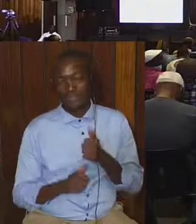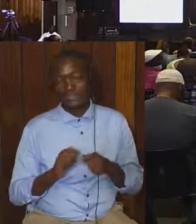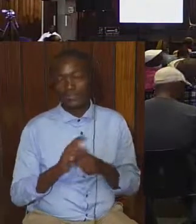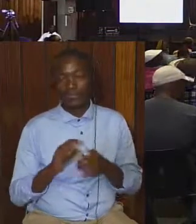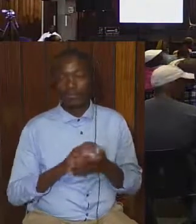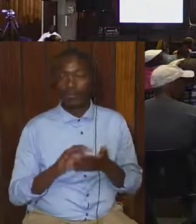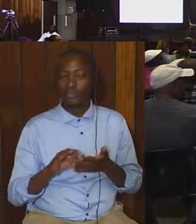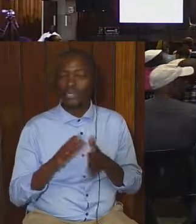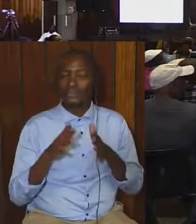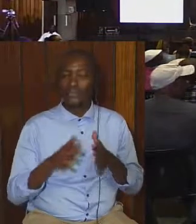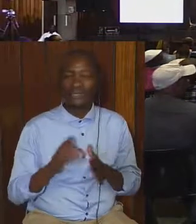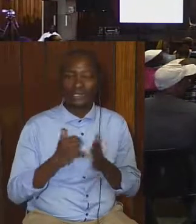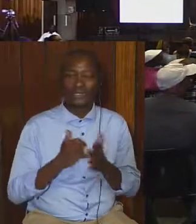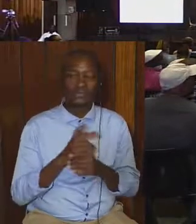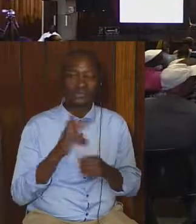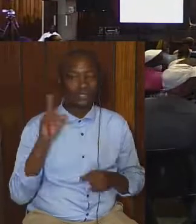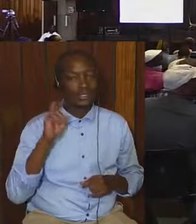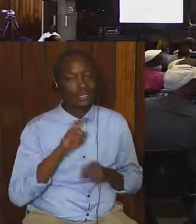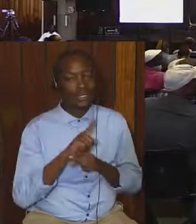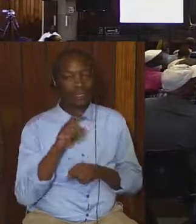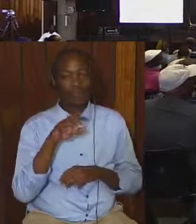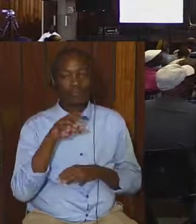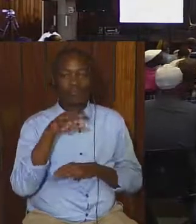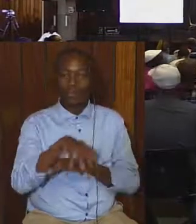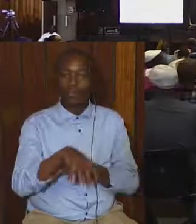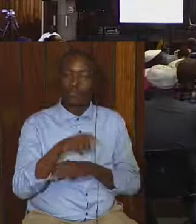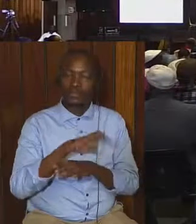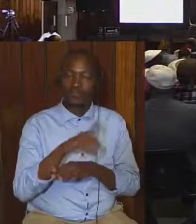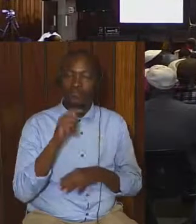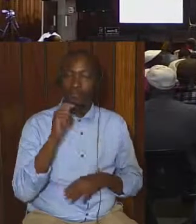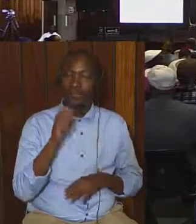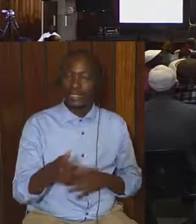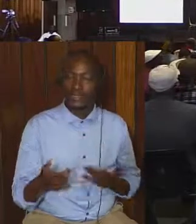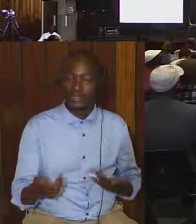want to hear from the Provincial if you paid